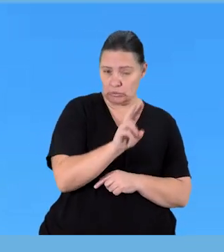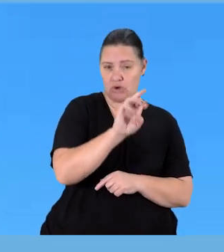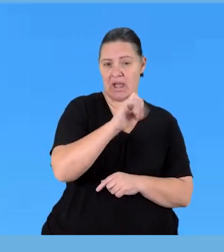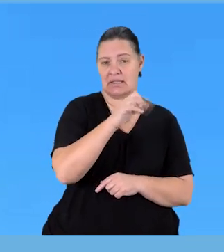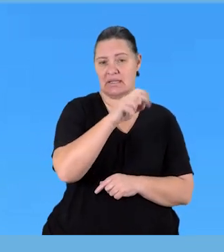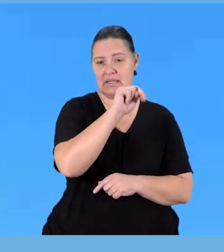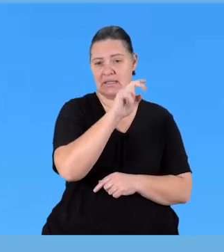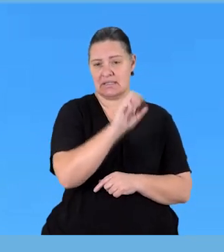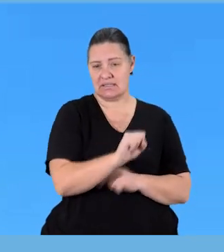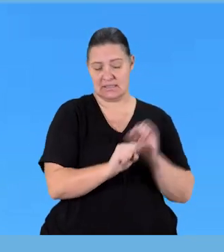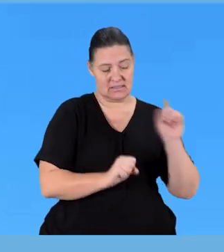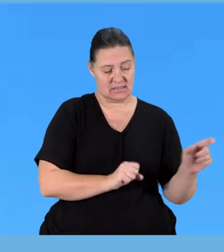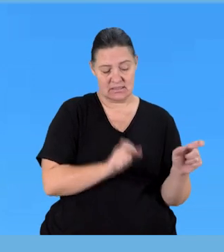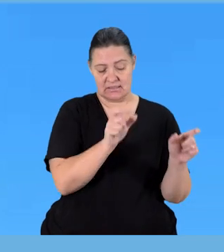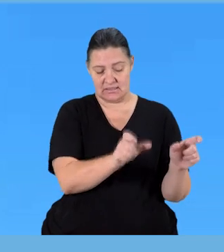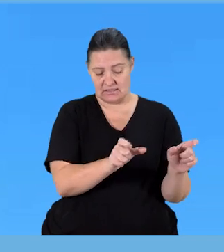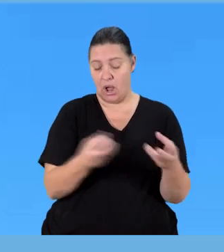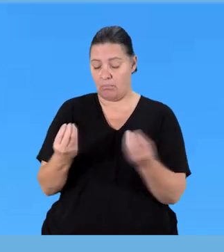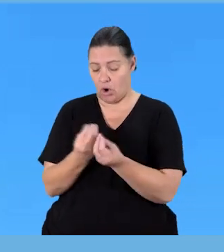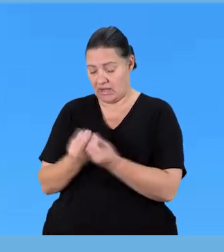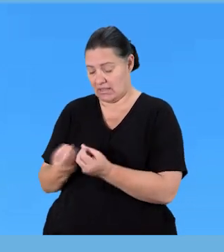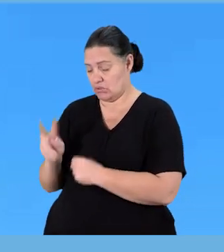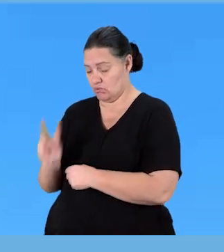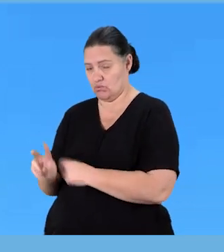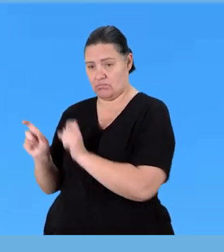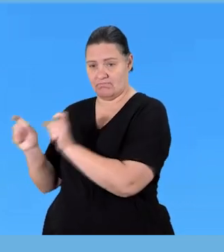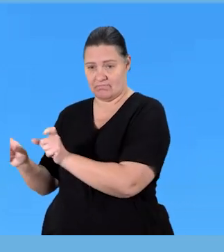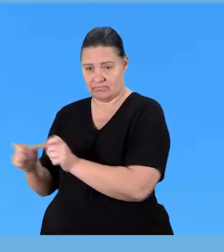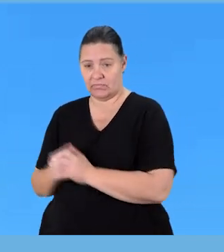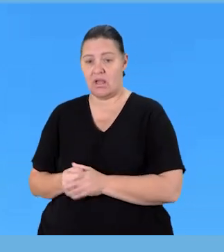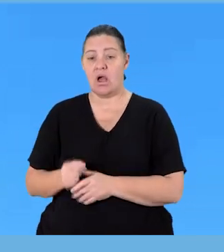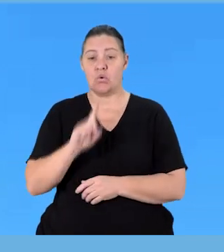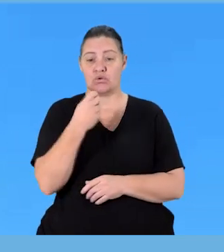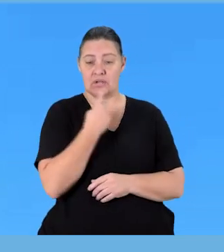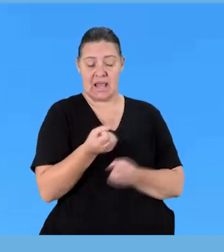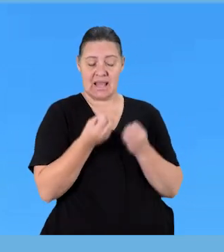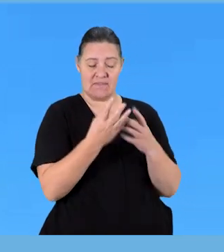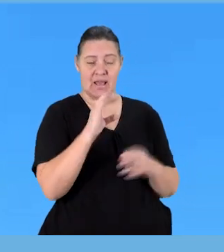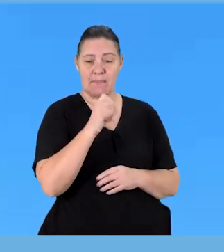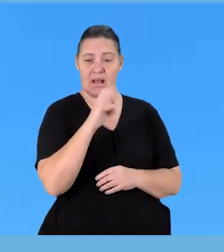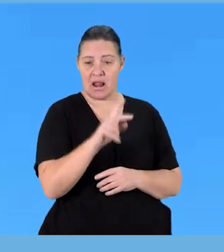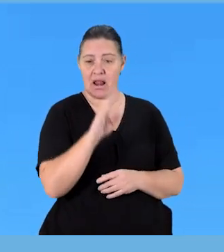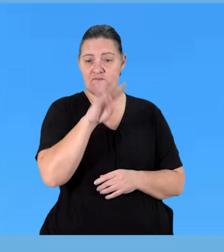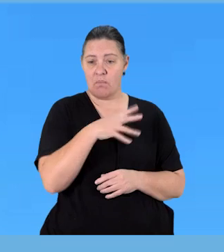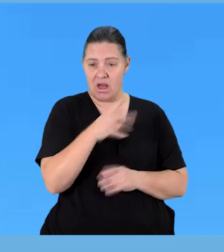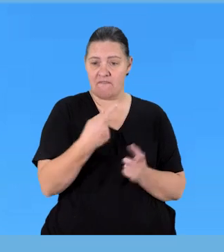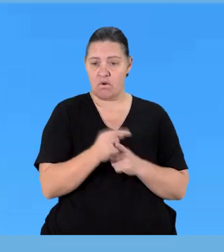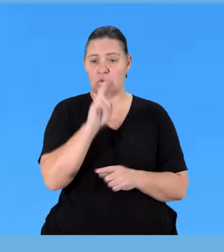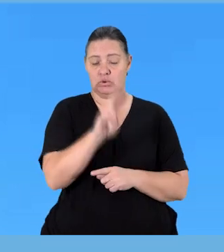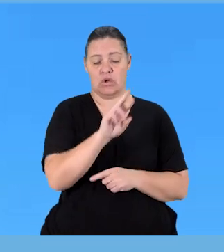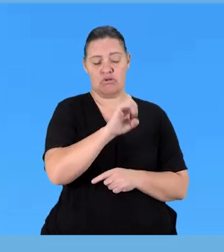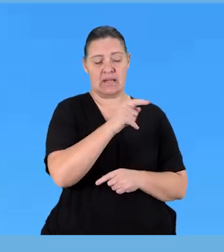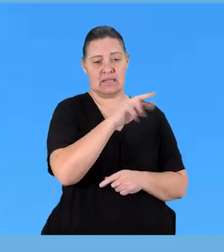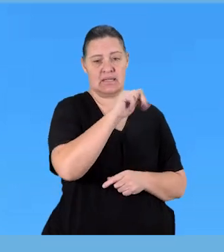we have two reactants and two products. So question 1 says that, give the chemical formula of the two